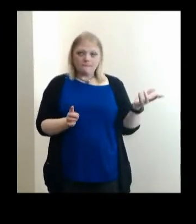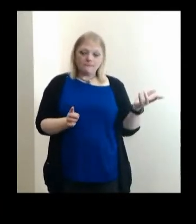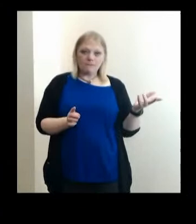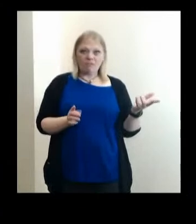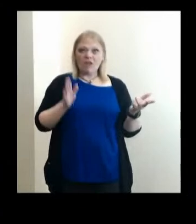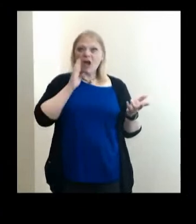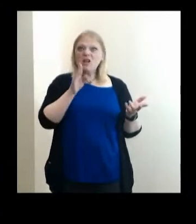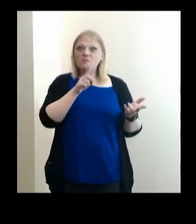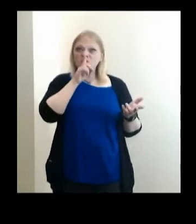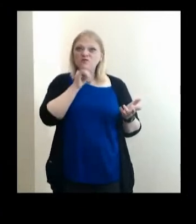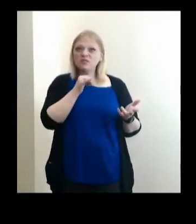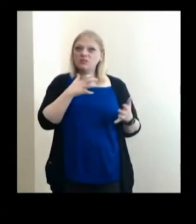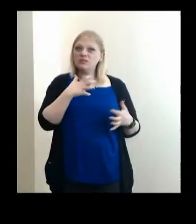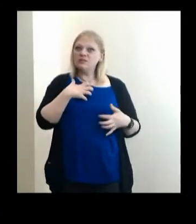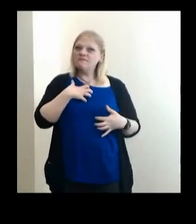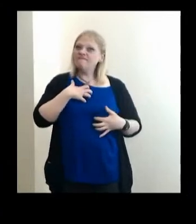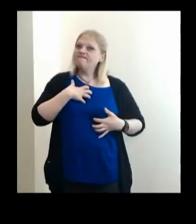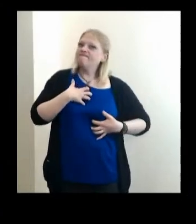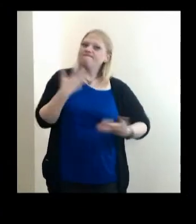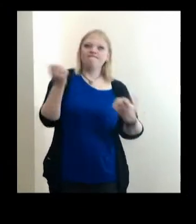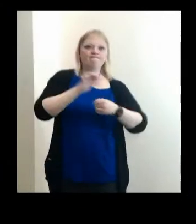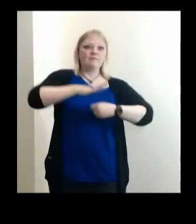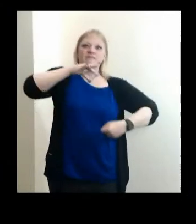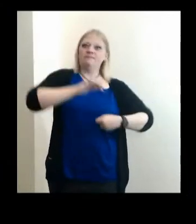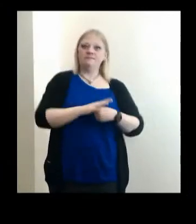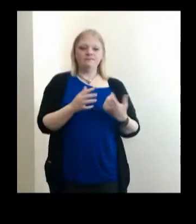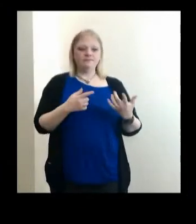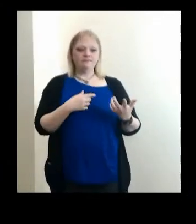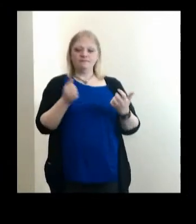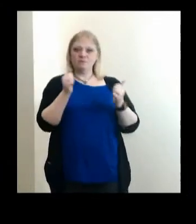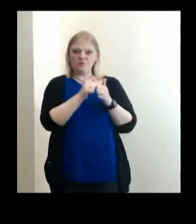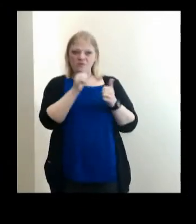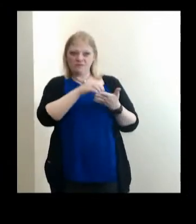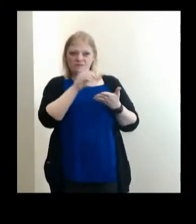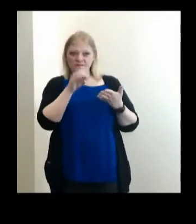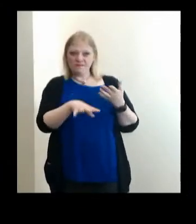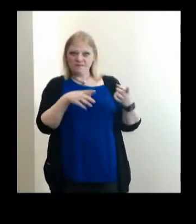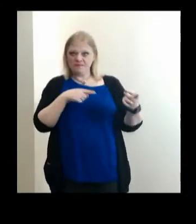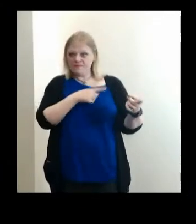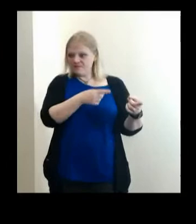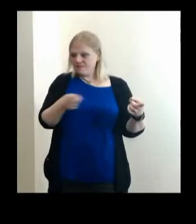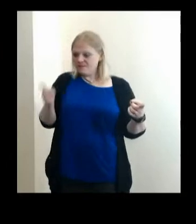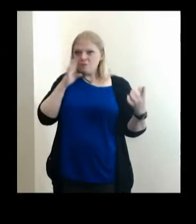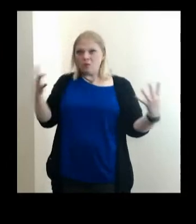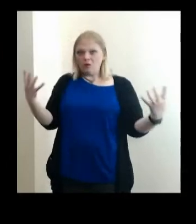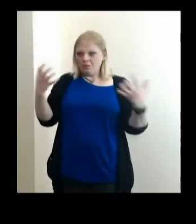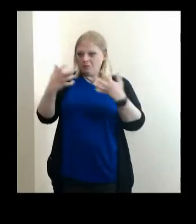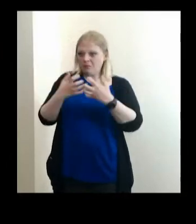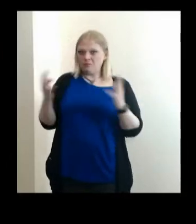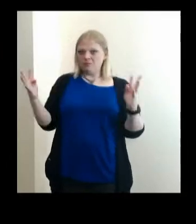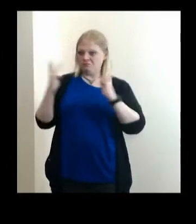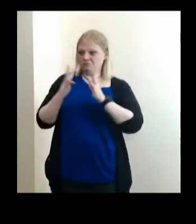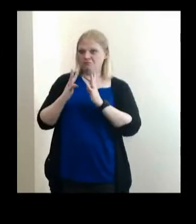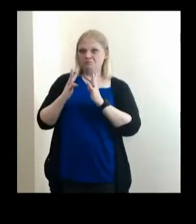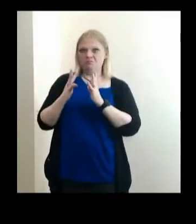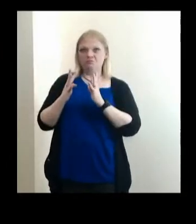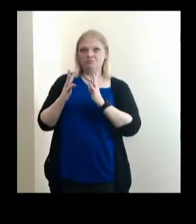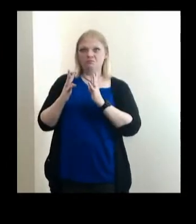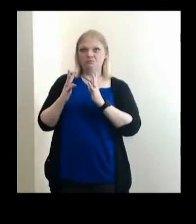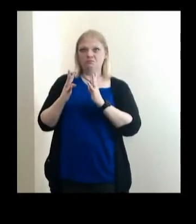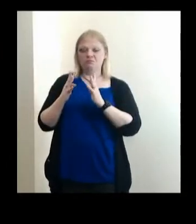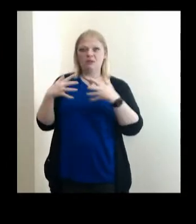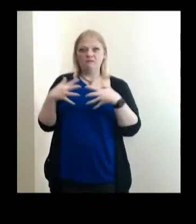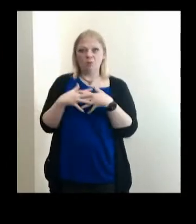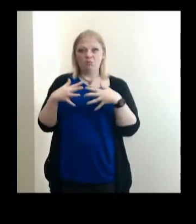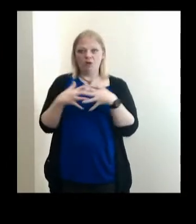pretty furious if I was a parent of a JFK student and I knew my kid was going to line up across the line from a